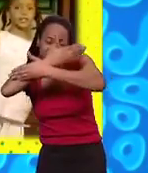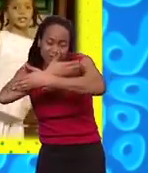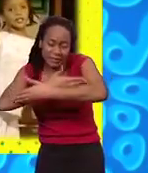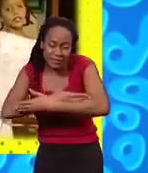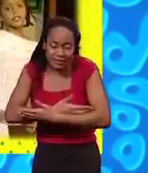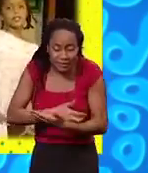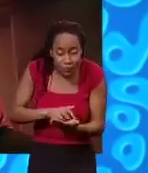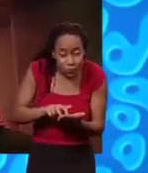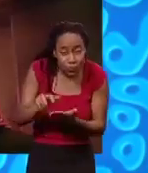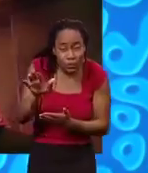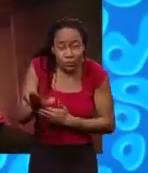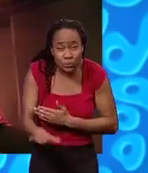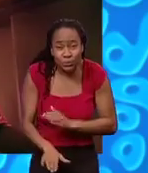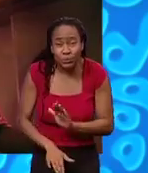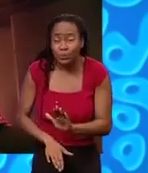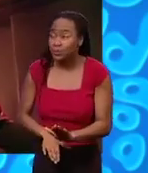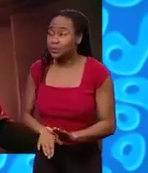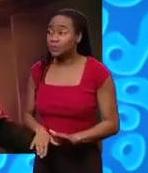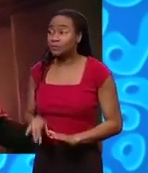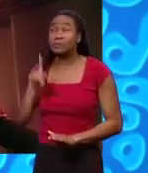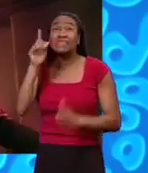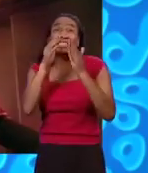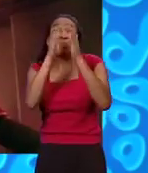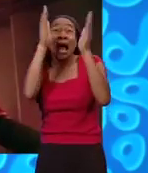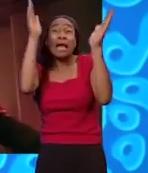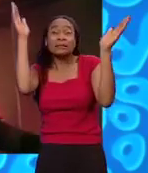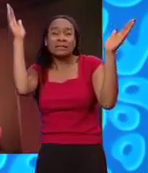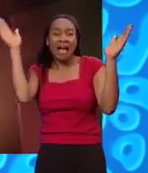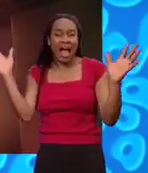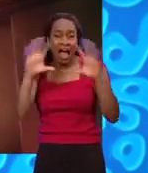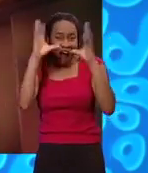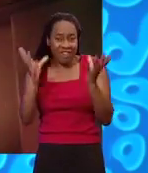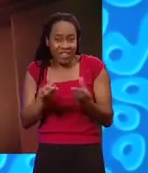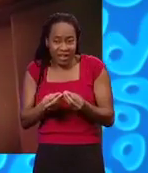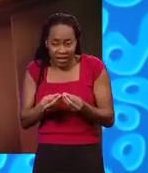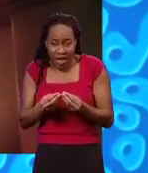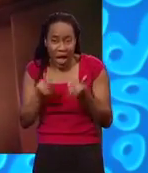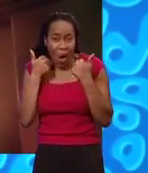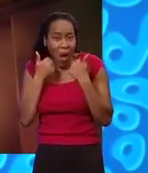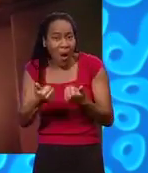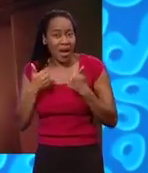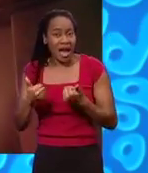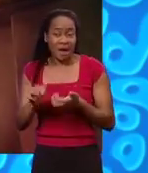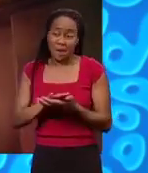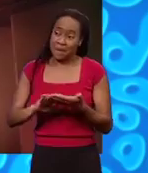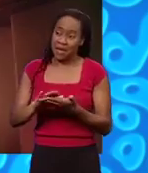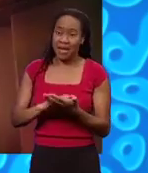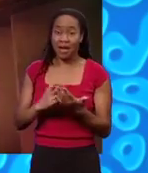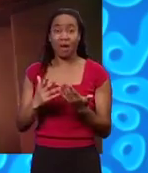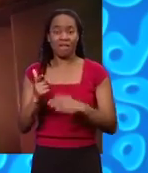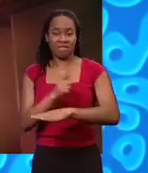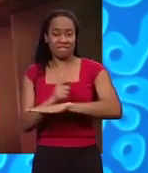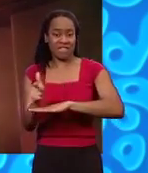tonight. Everything out in space is A-okay, so it must be big video time. Don't forget